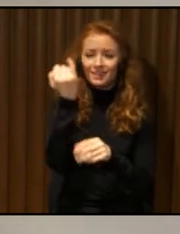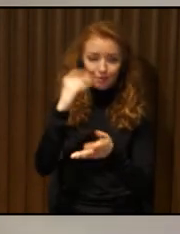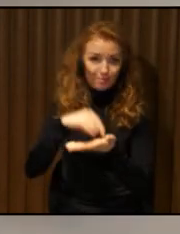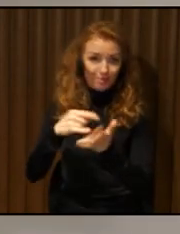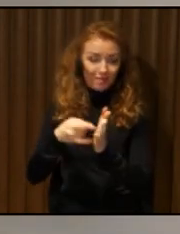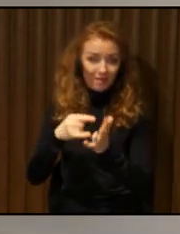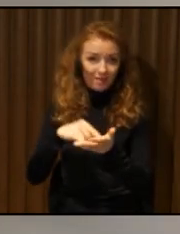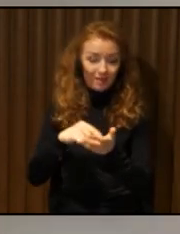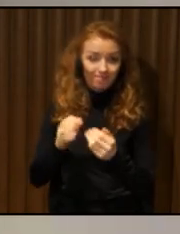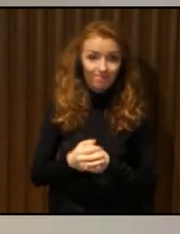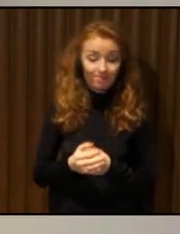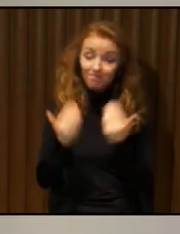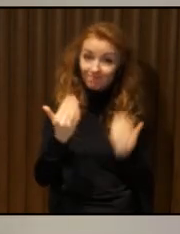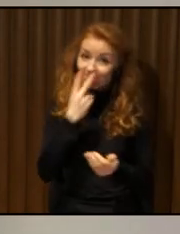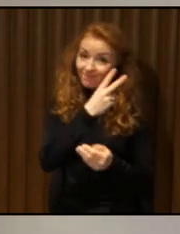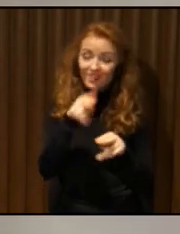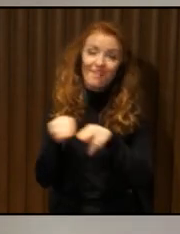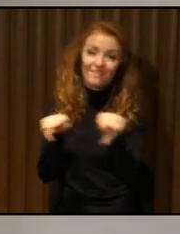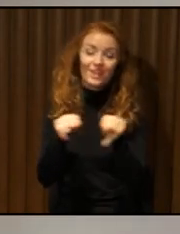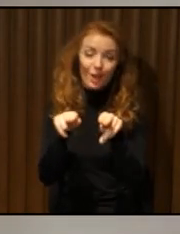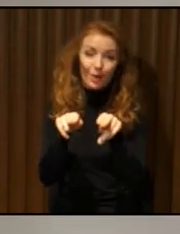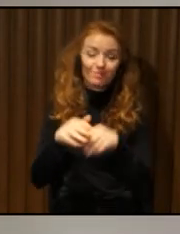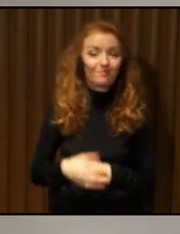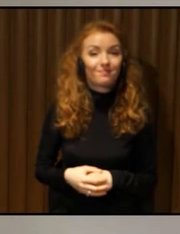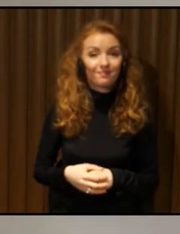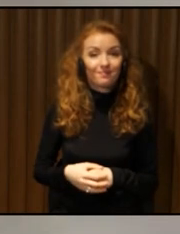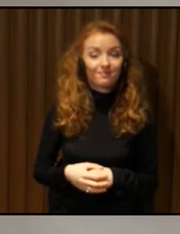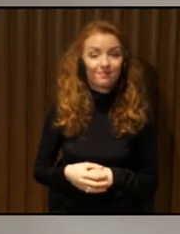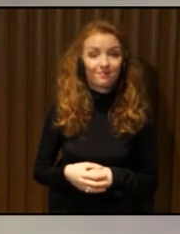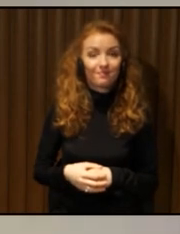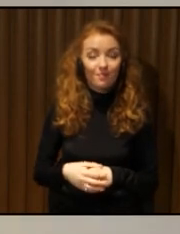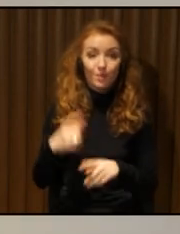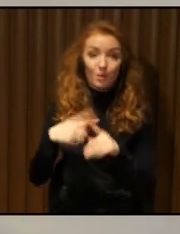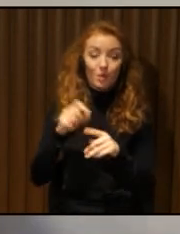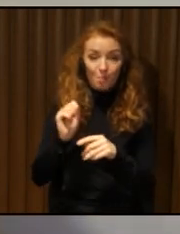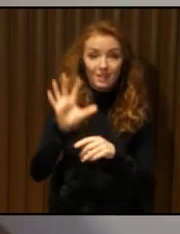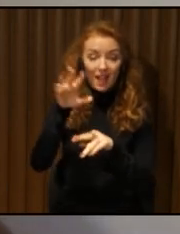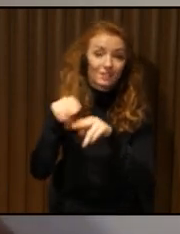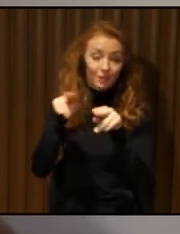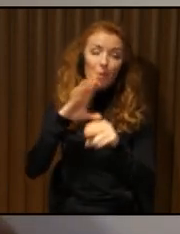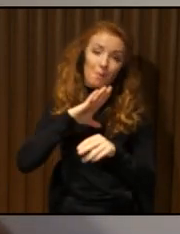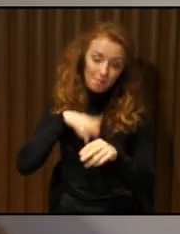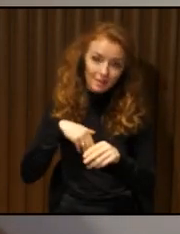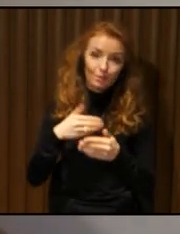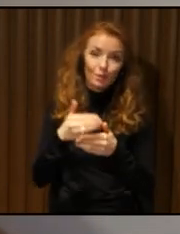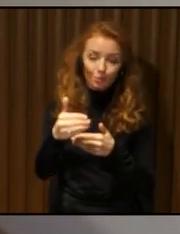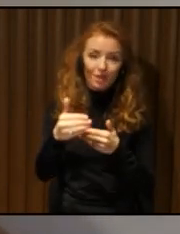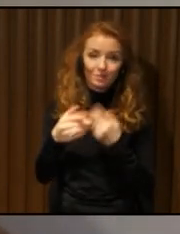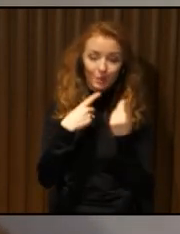And let's see the video. And then we'll, the presentation video, and we'll go on from there.